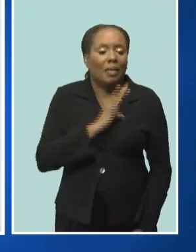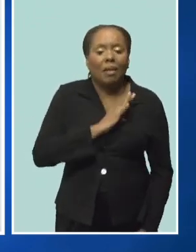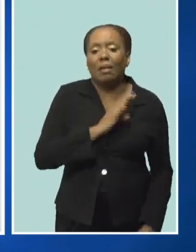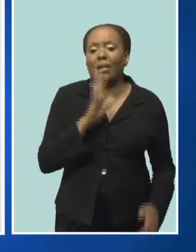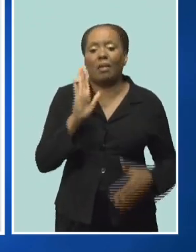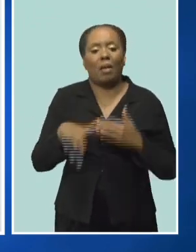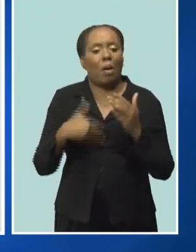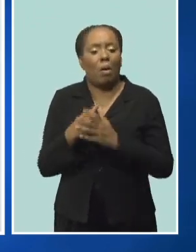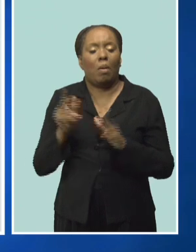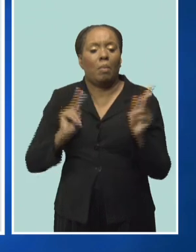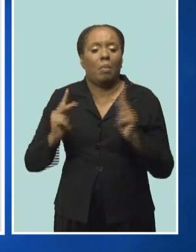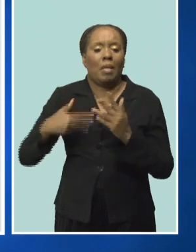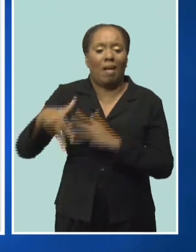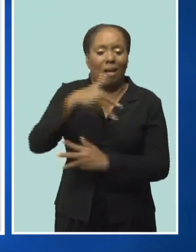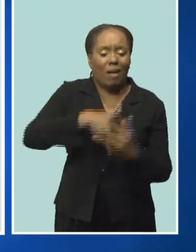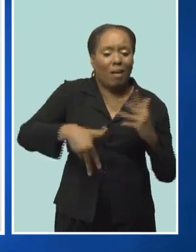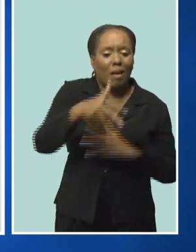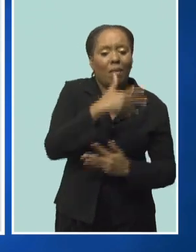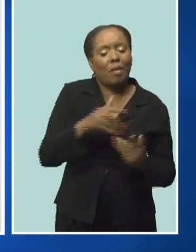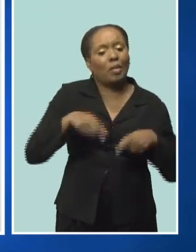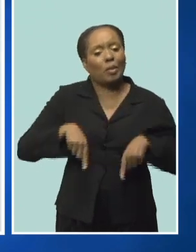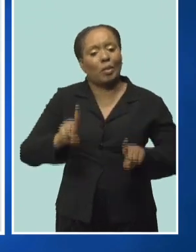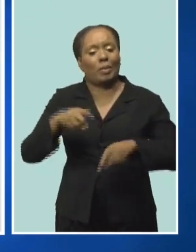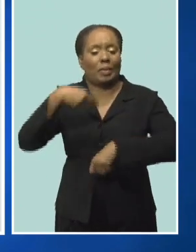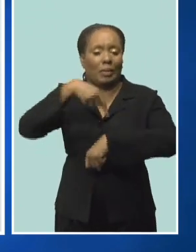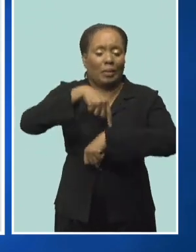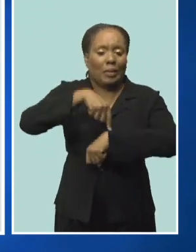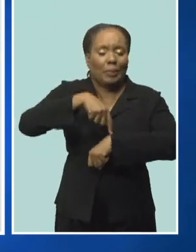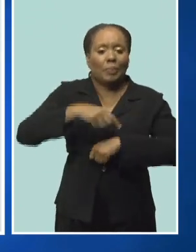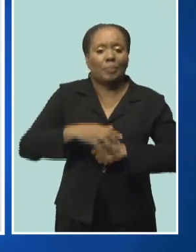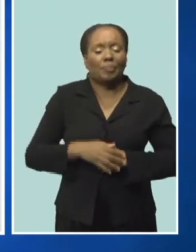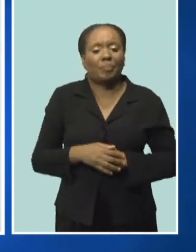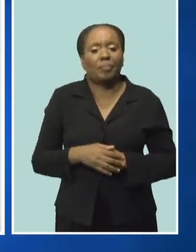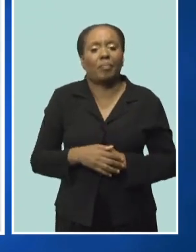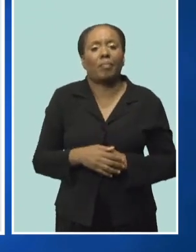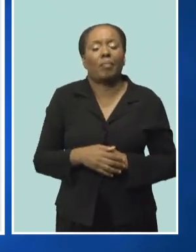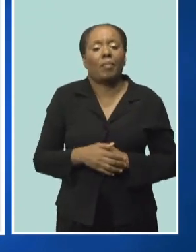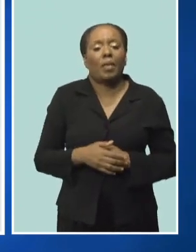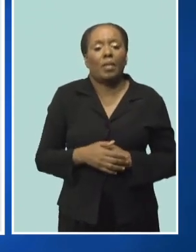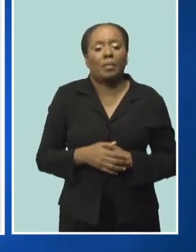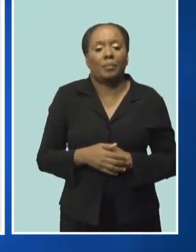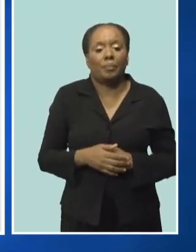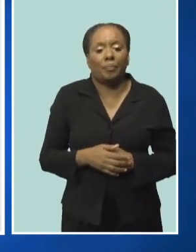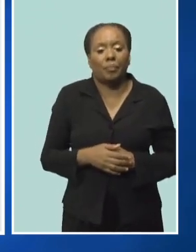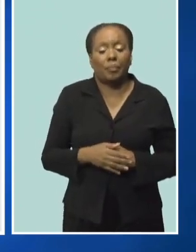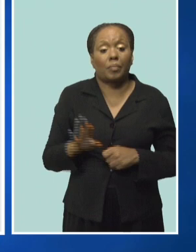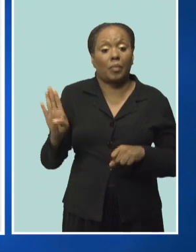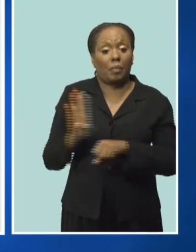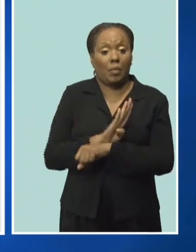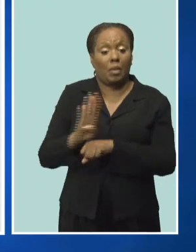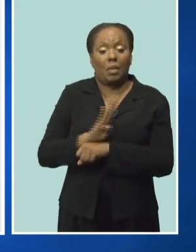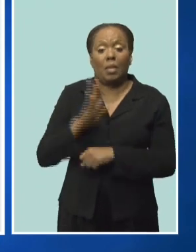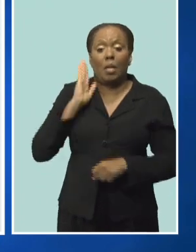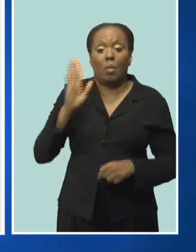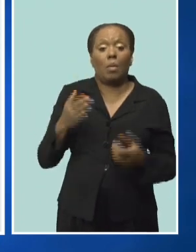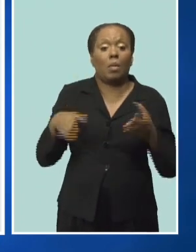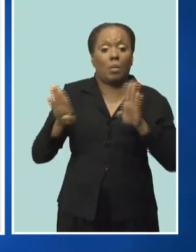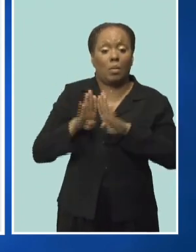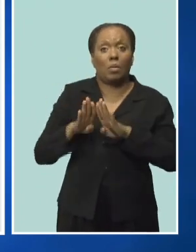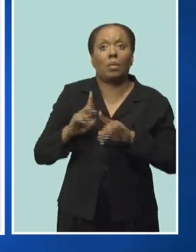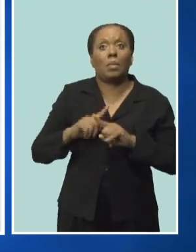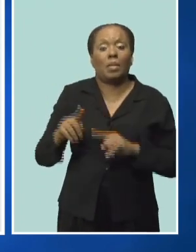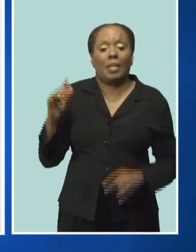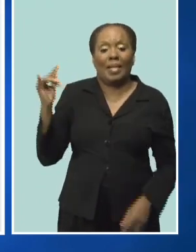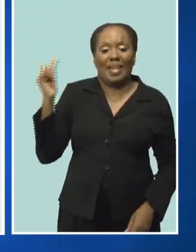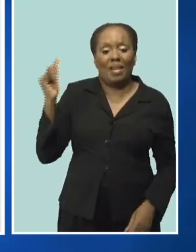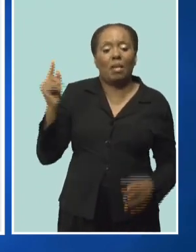whom they interact over this period of time. I spoke about the closure of businesses. I'm informed that the